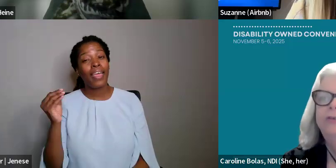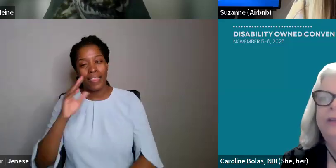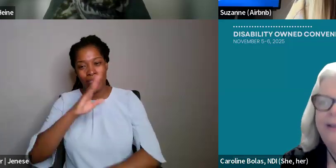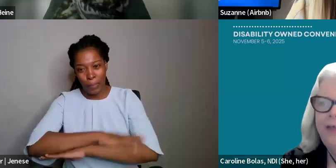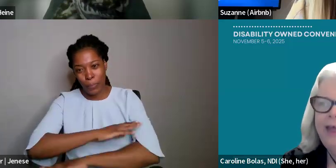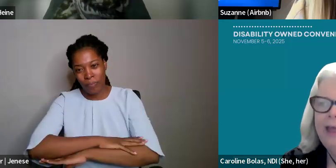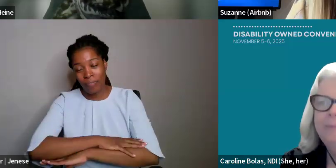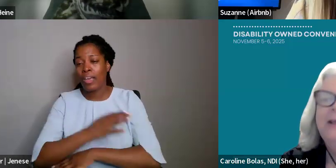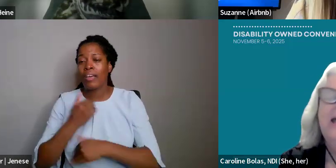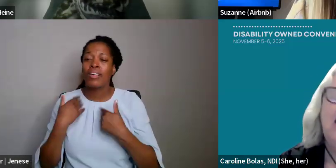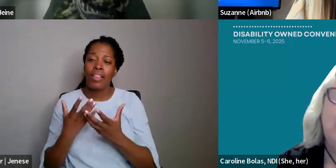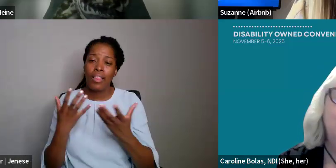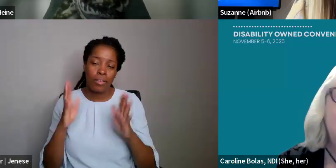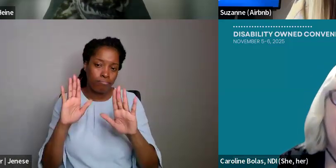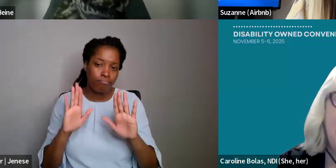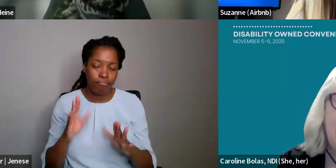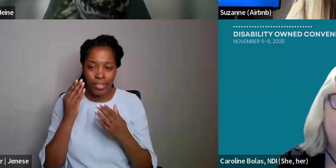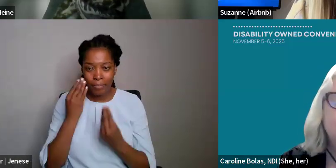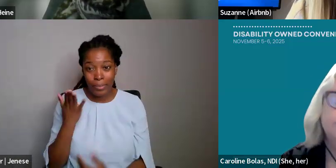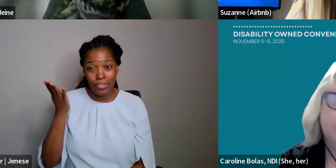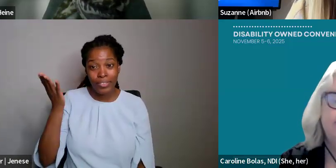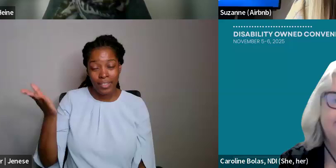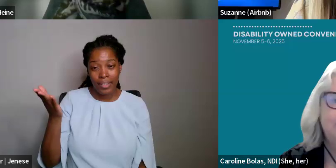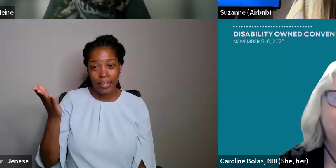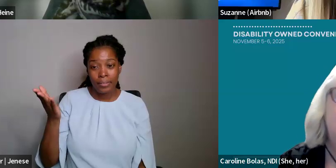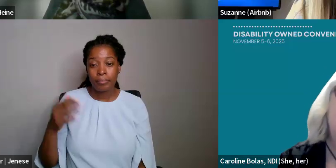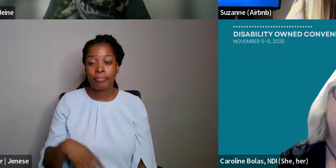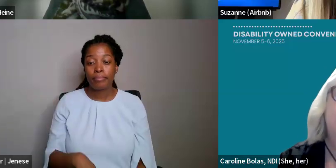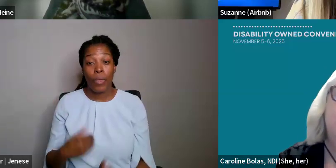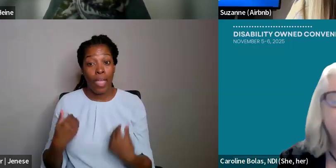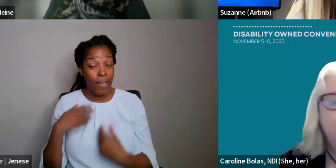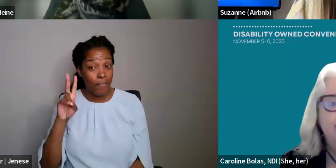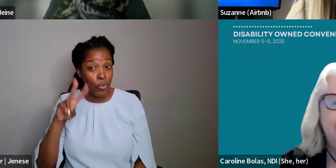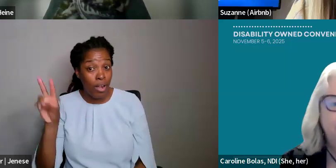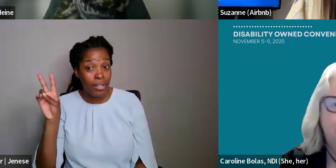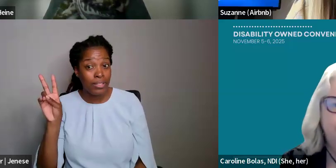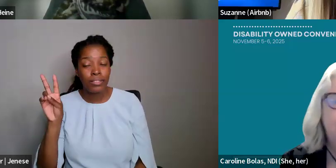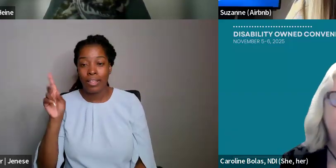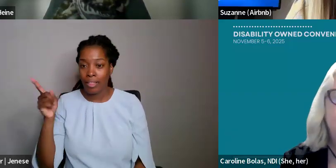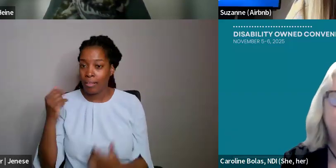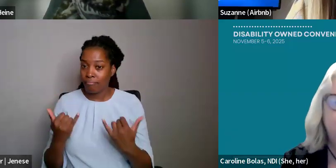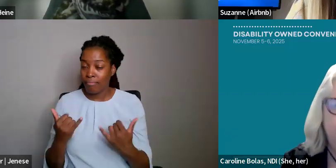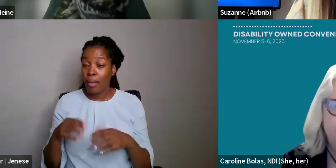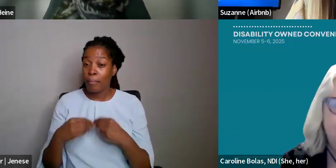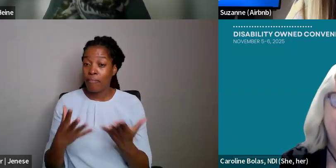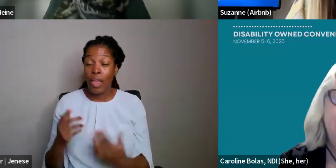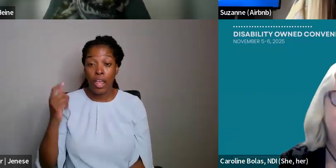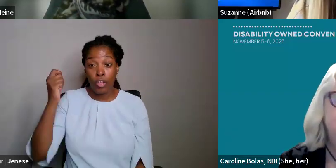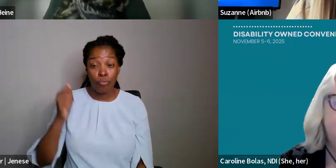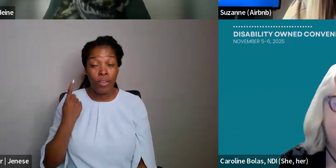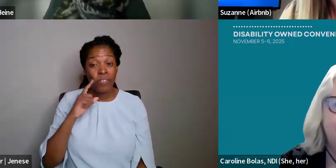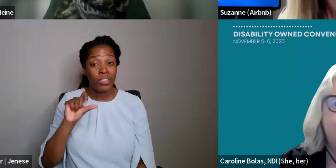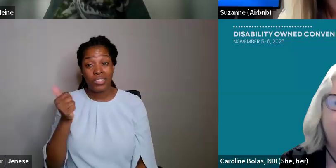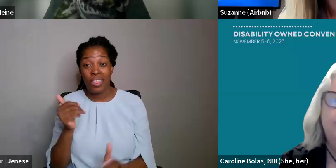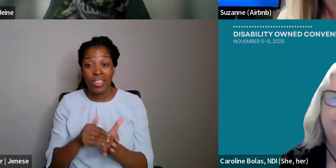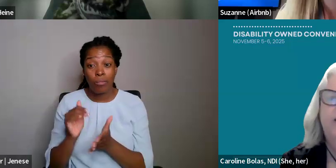great information in there. We have Verizon, who currently are providing a grant for $10,000. It's